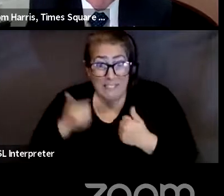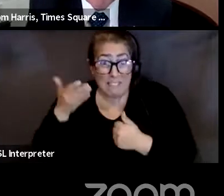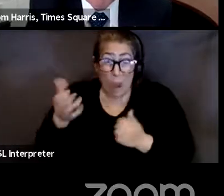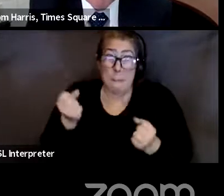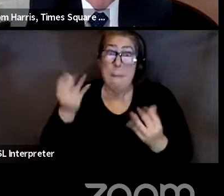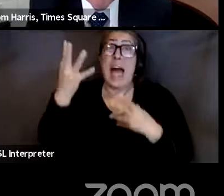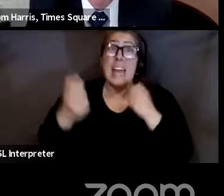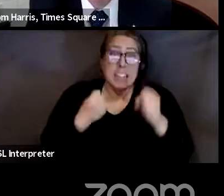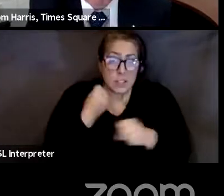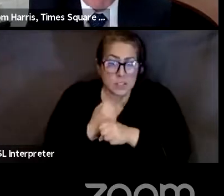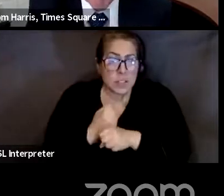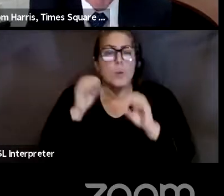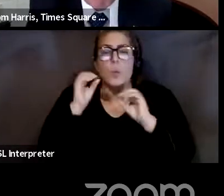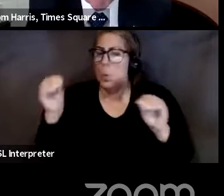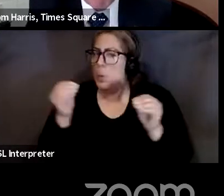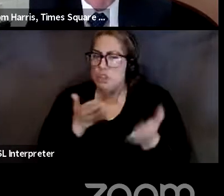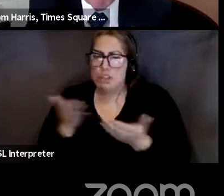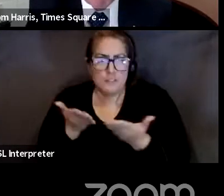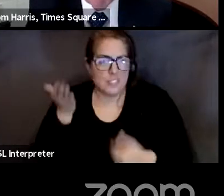There are no services on site.